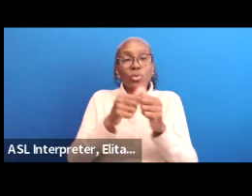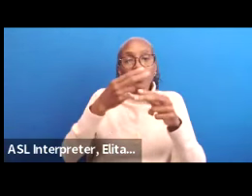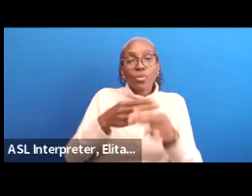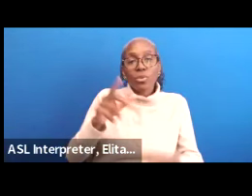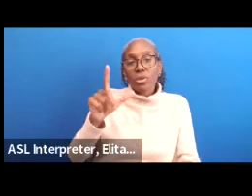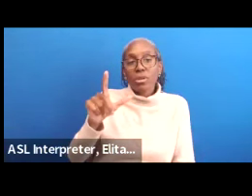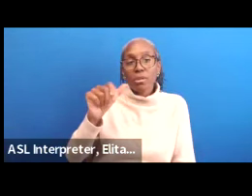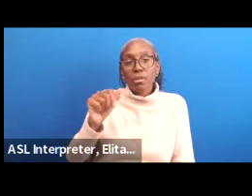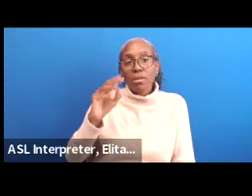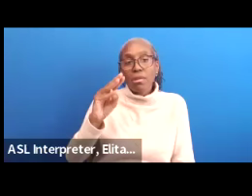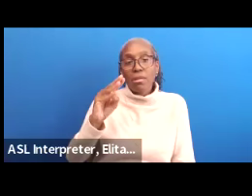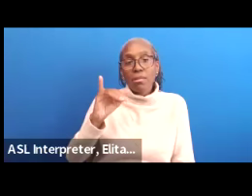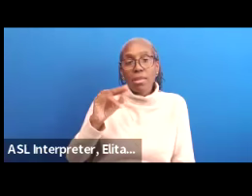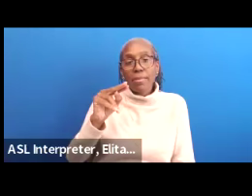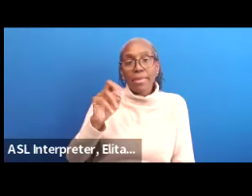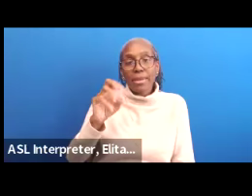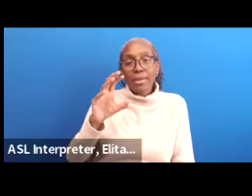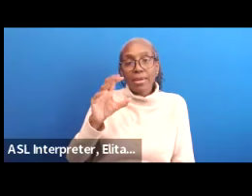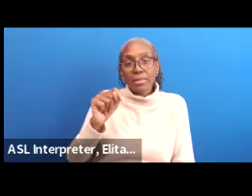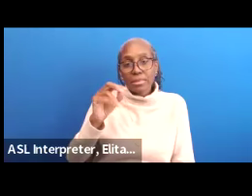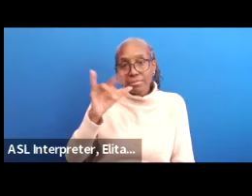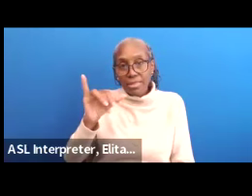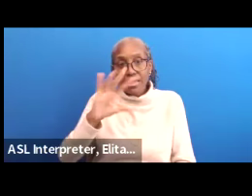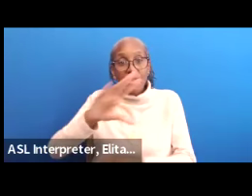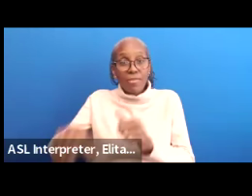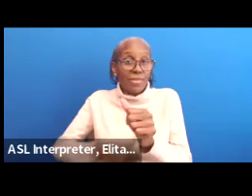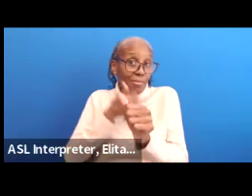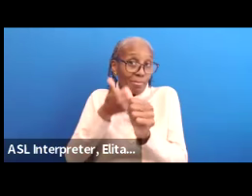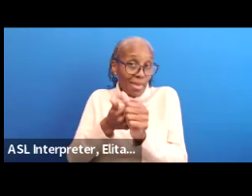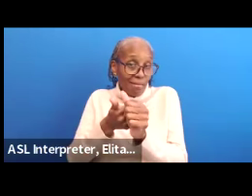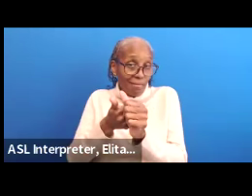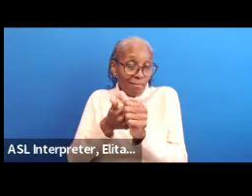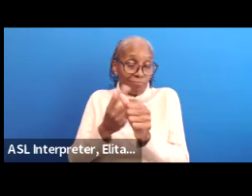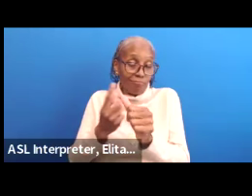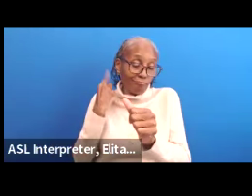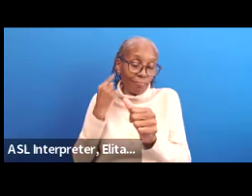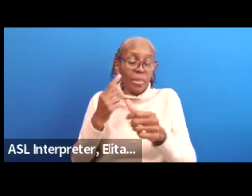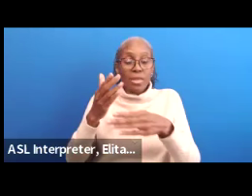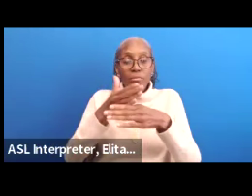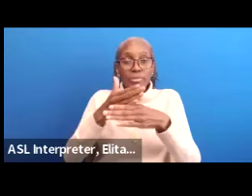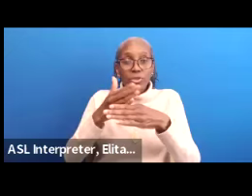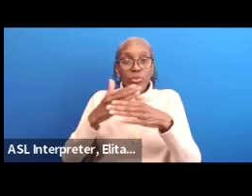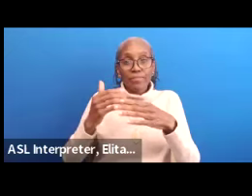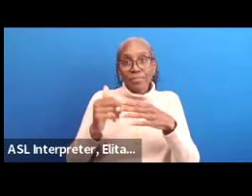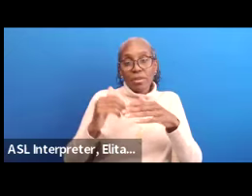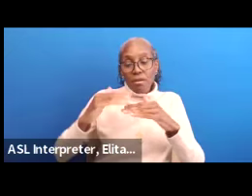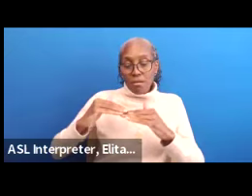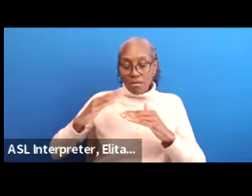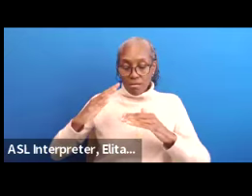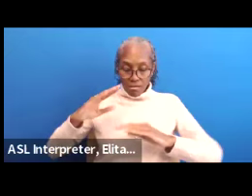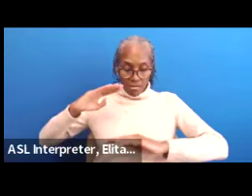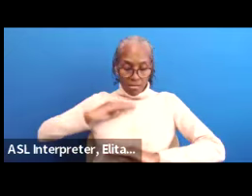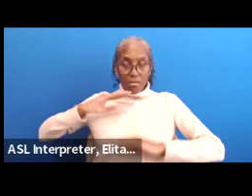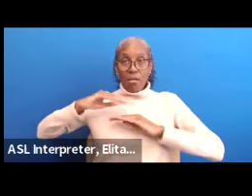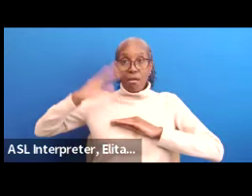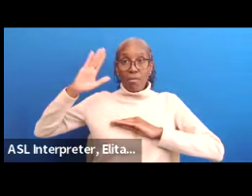laminectomy from the back of the spine, and this is between in the upper back and at the